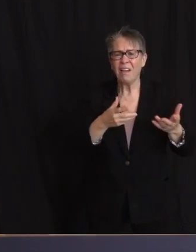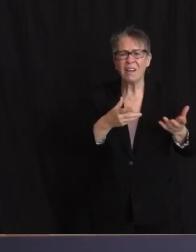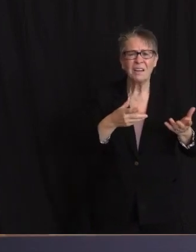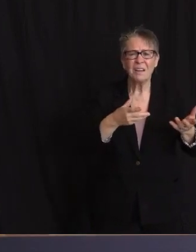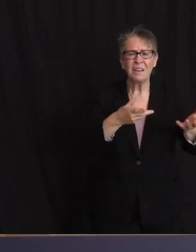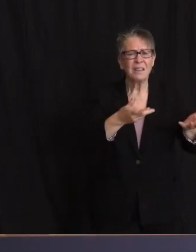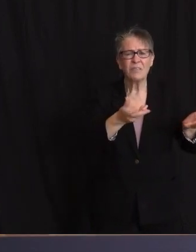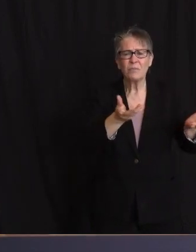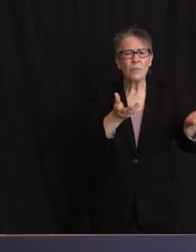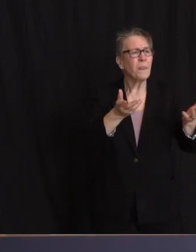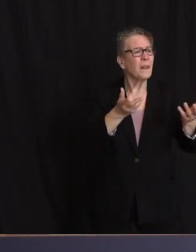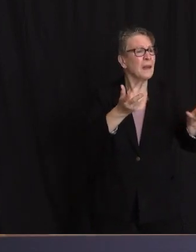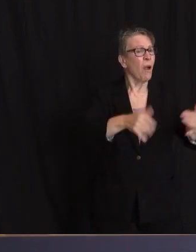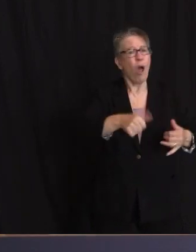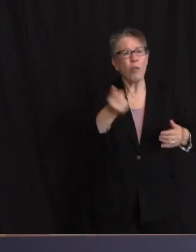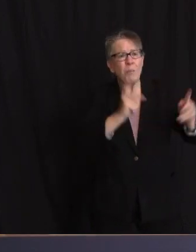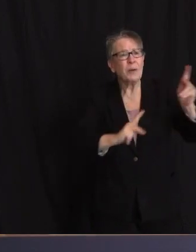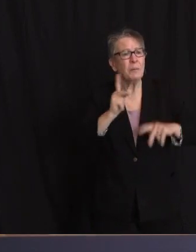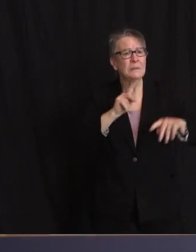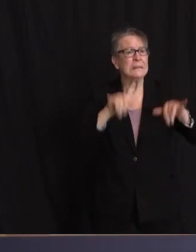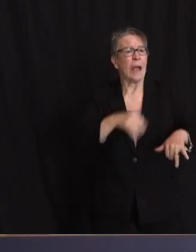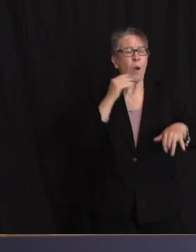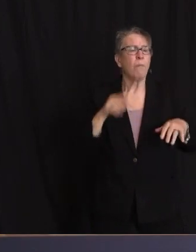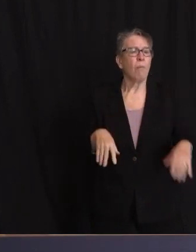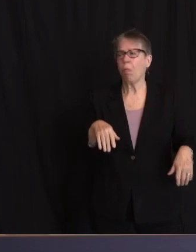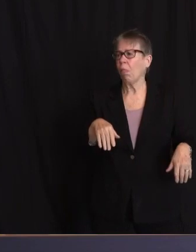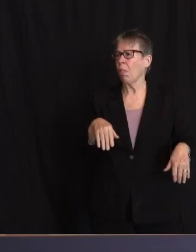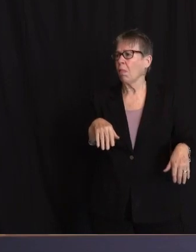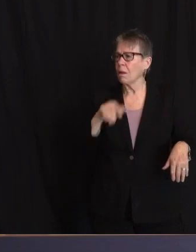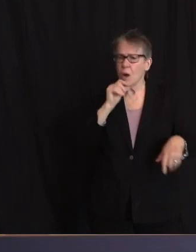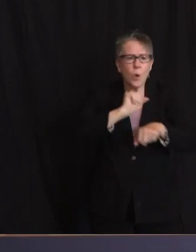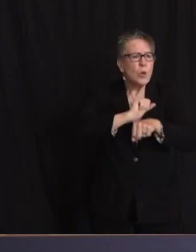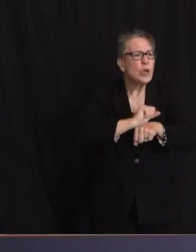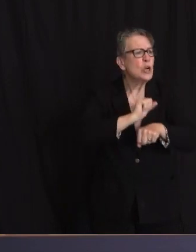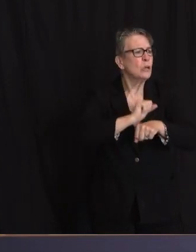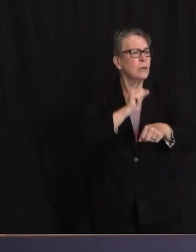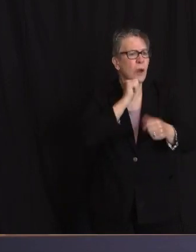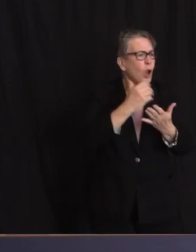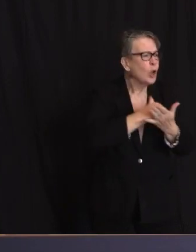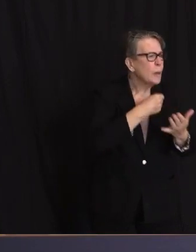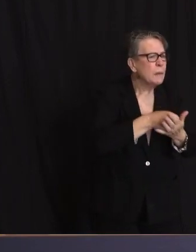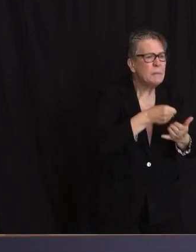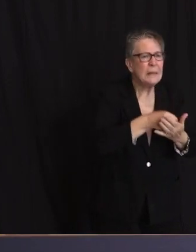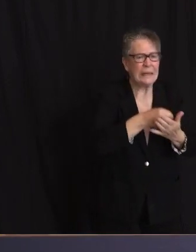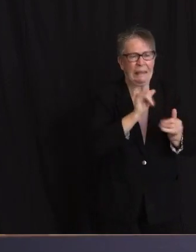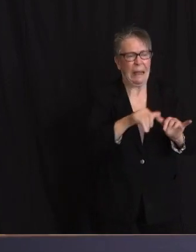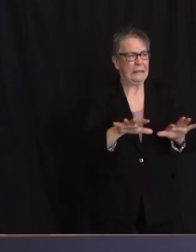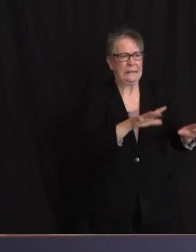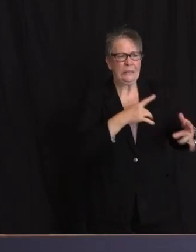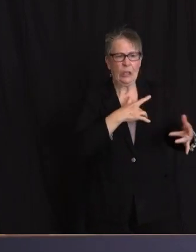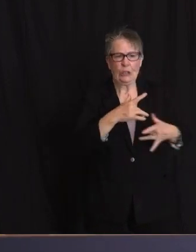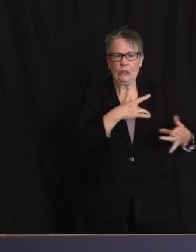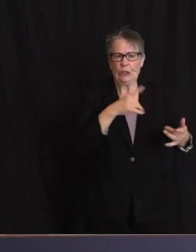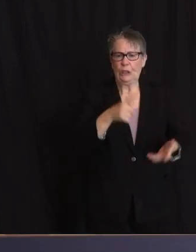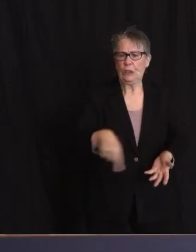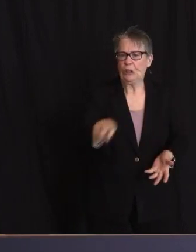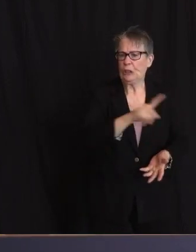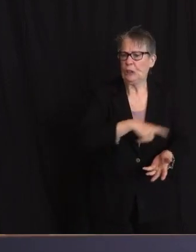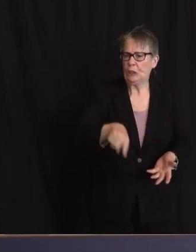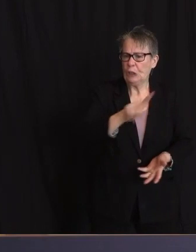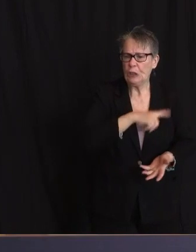taken 4,000 plus lives in our state already. And so that, at one